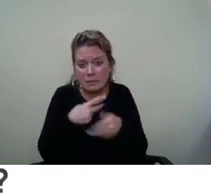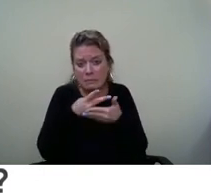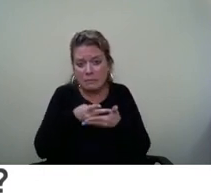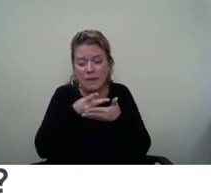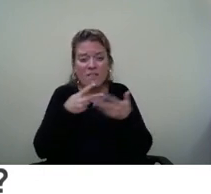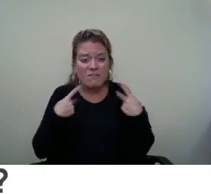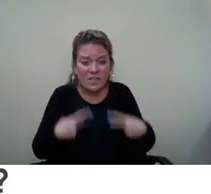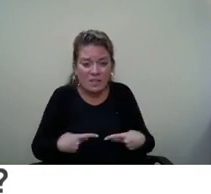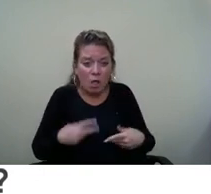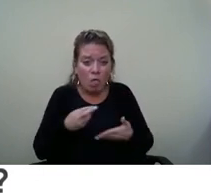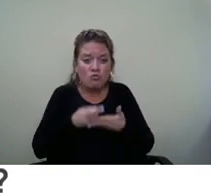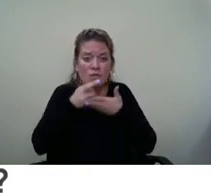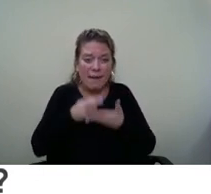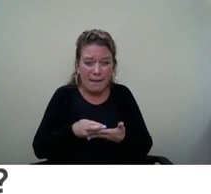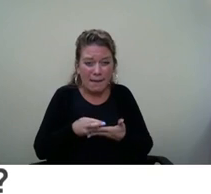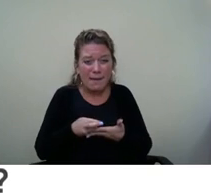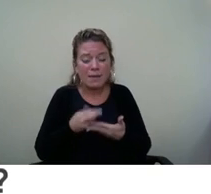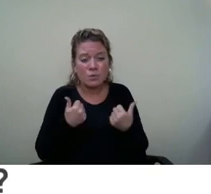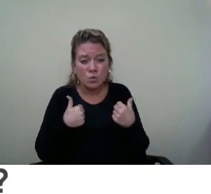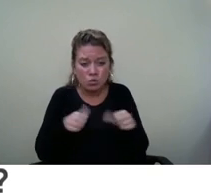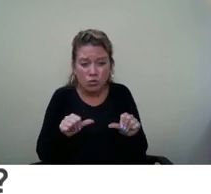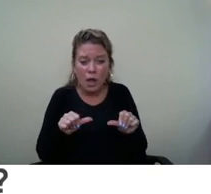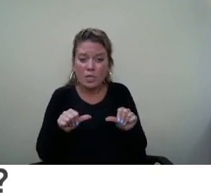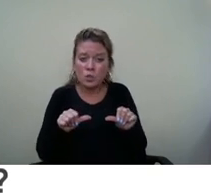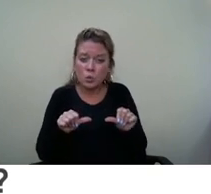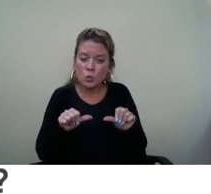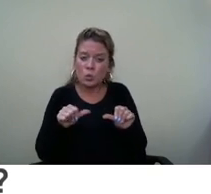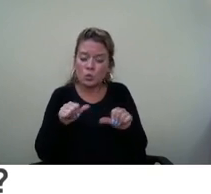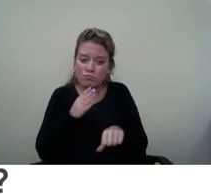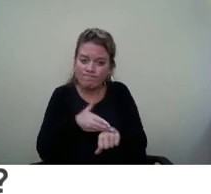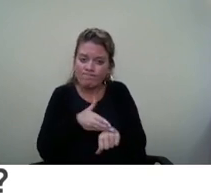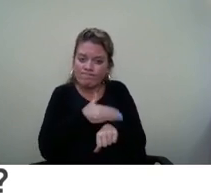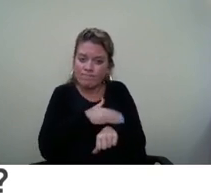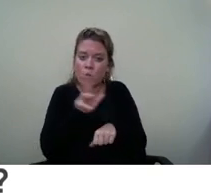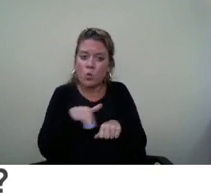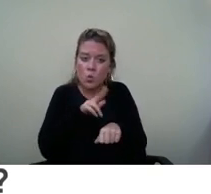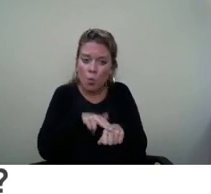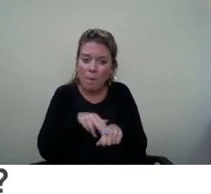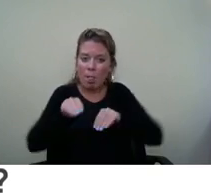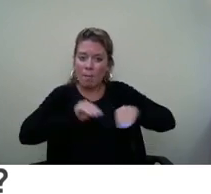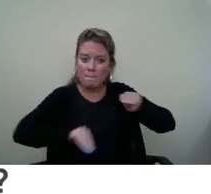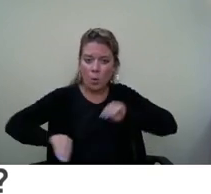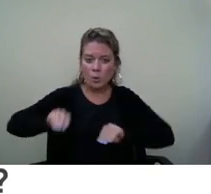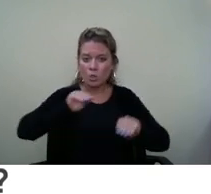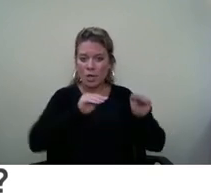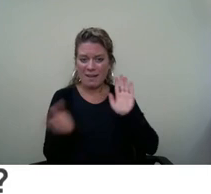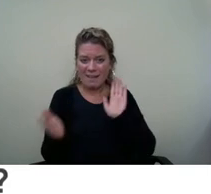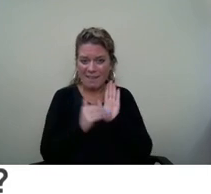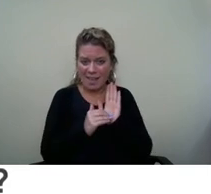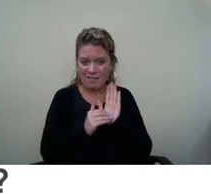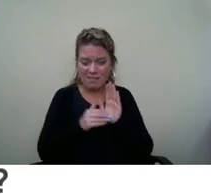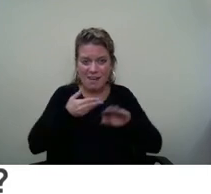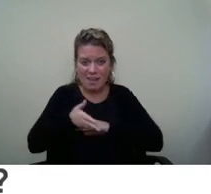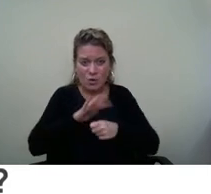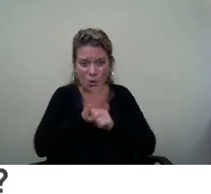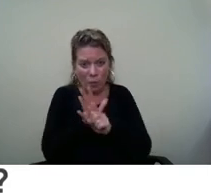physical rehabilitation to gain their normal range of motion after they've had COVID. This is really, really serious. And